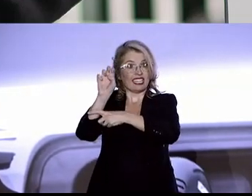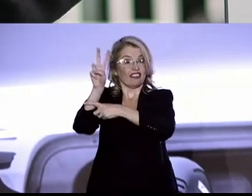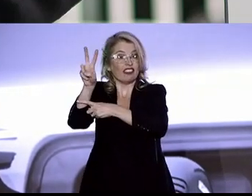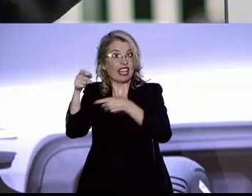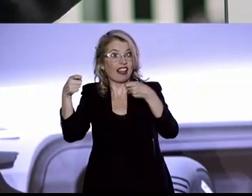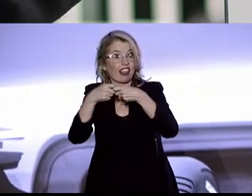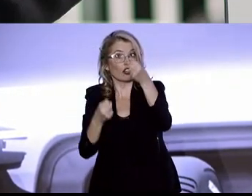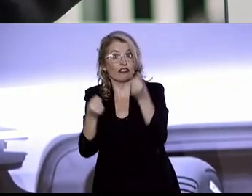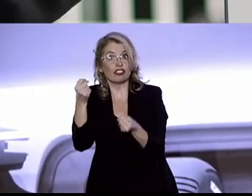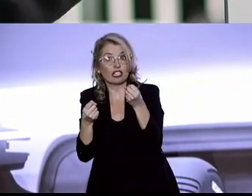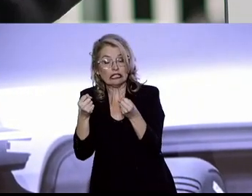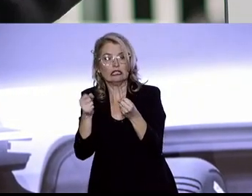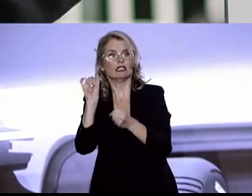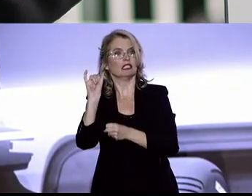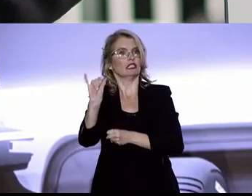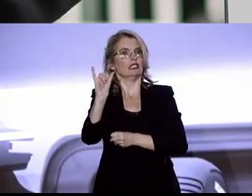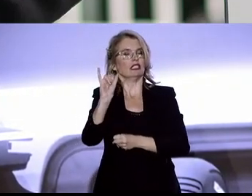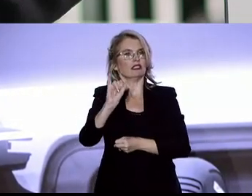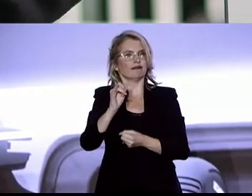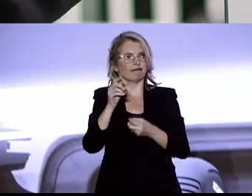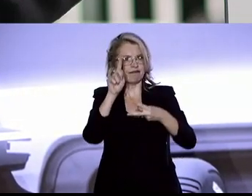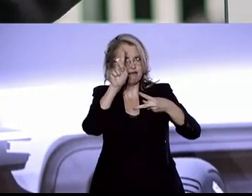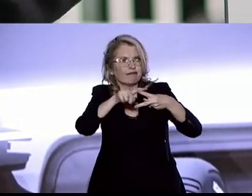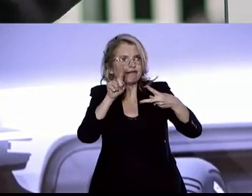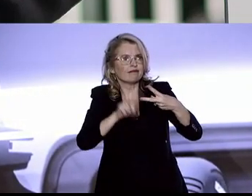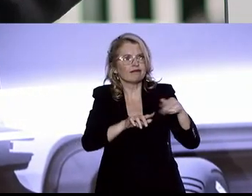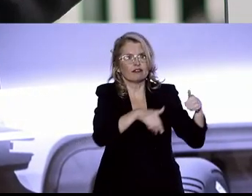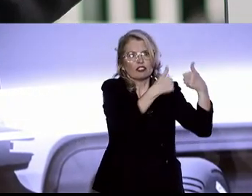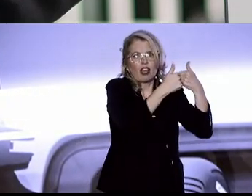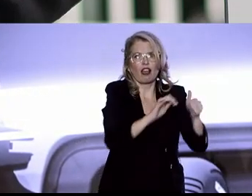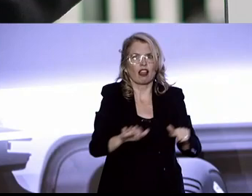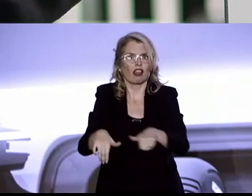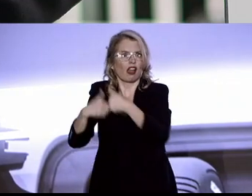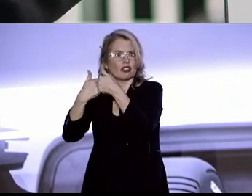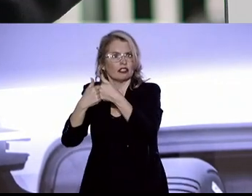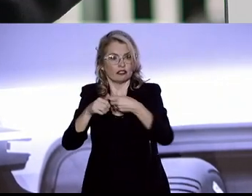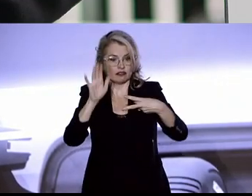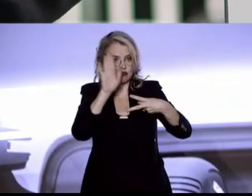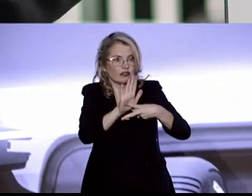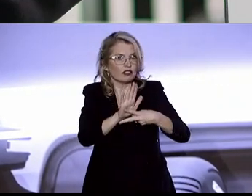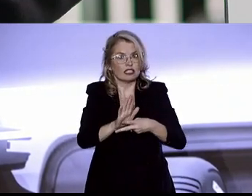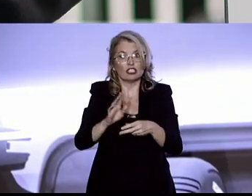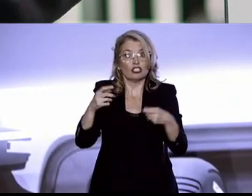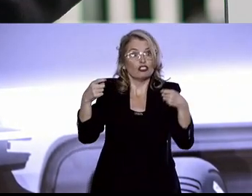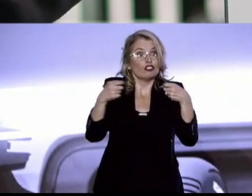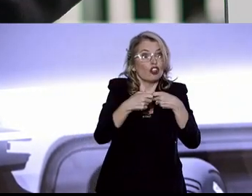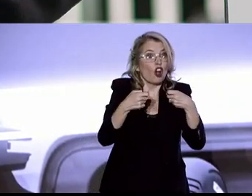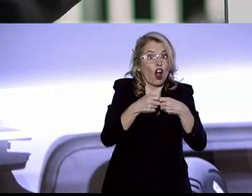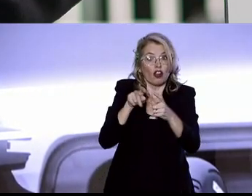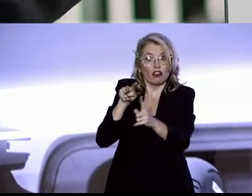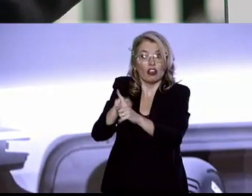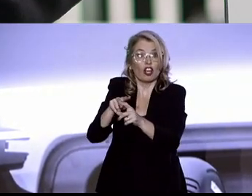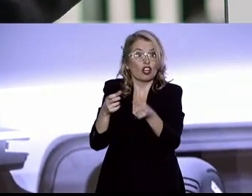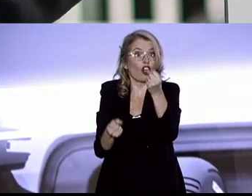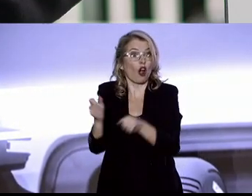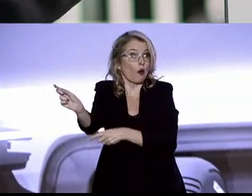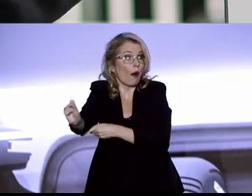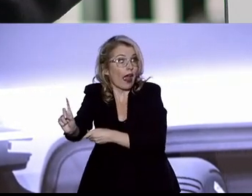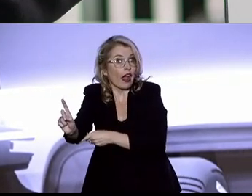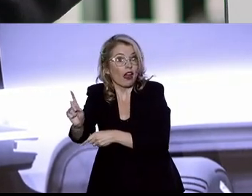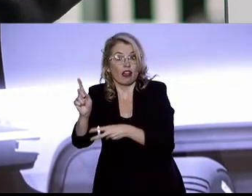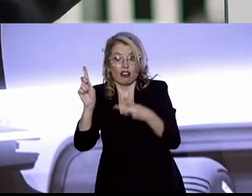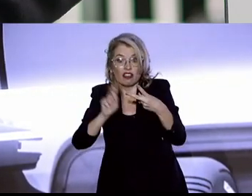car, you're suddenly confronted with two challenges: where to charge your car, and above